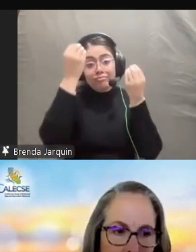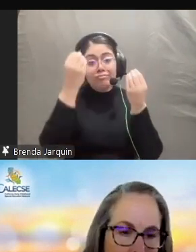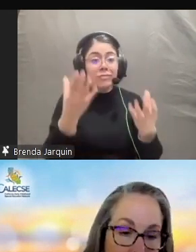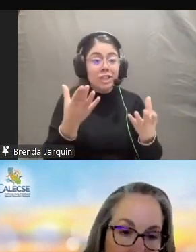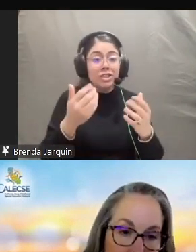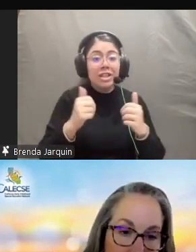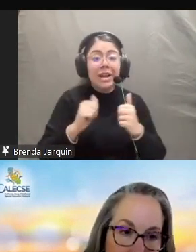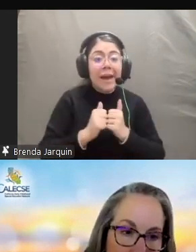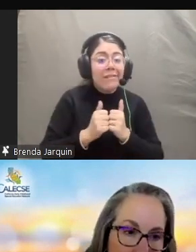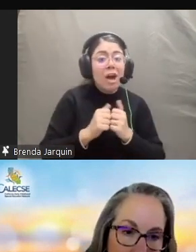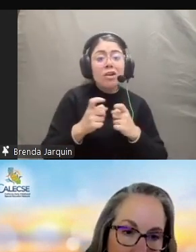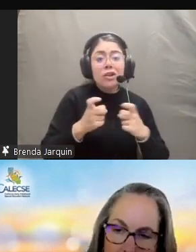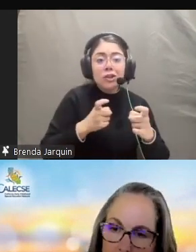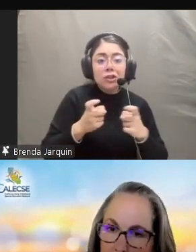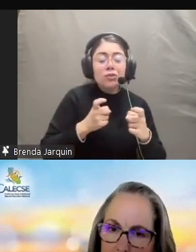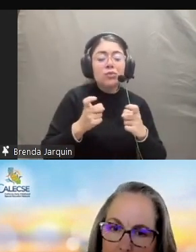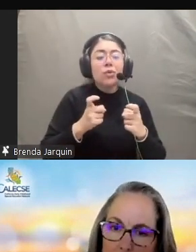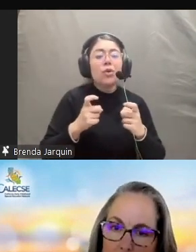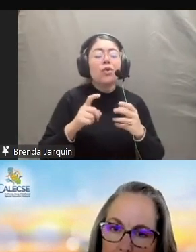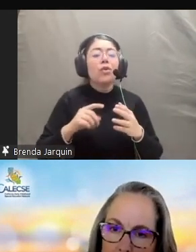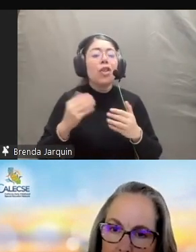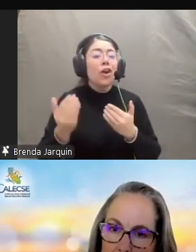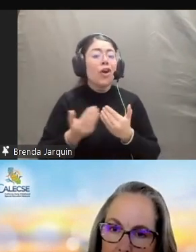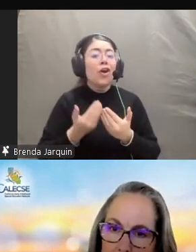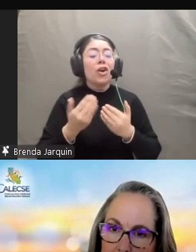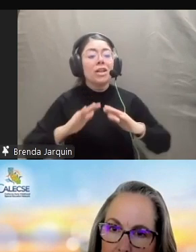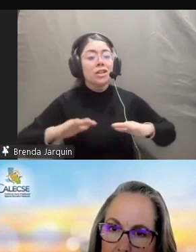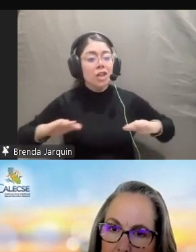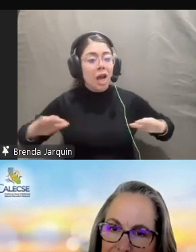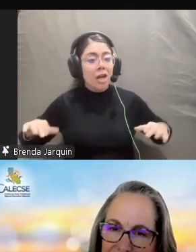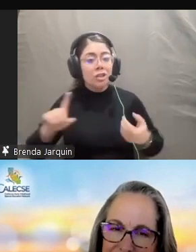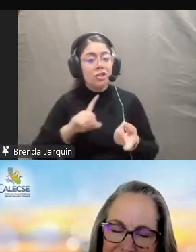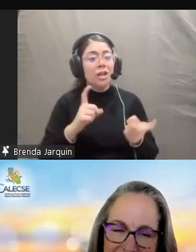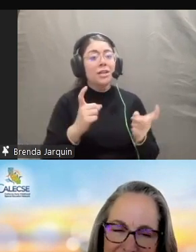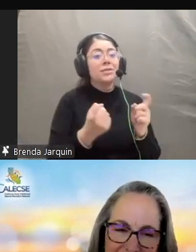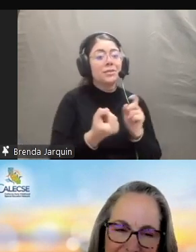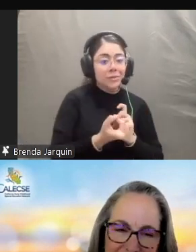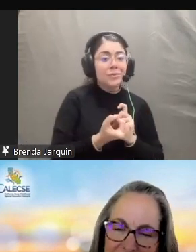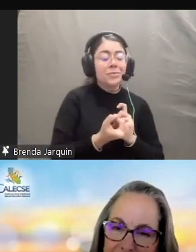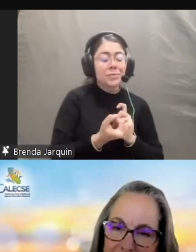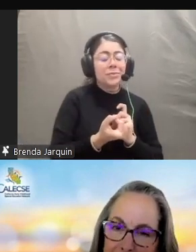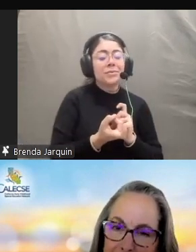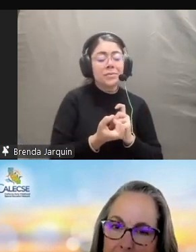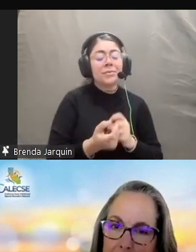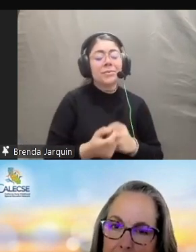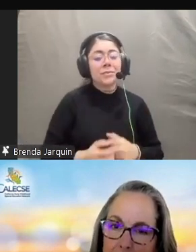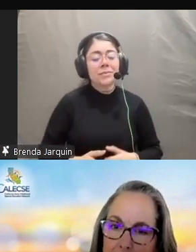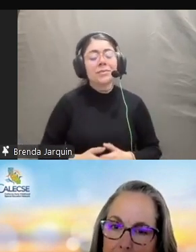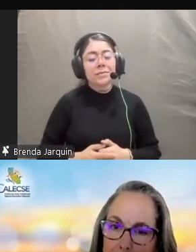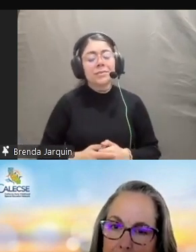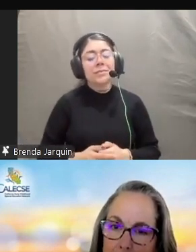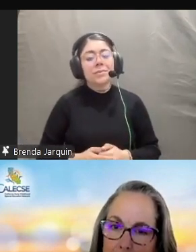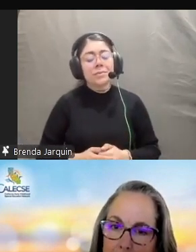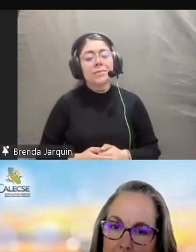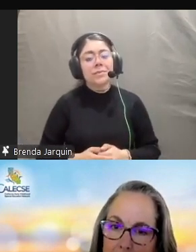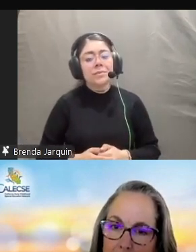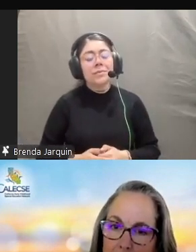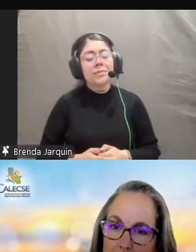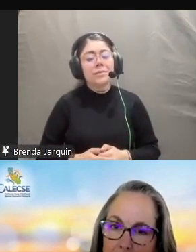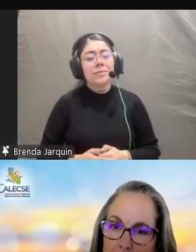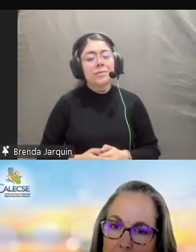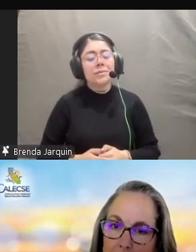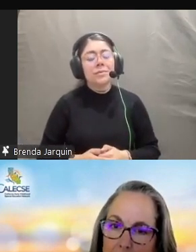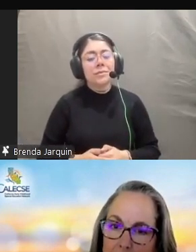that indicator 12, which will be another training we're doing shortly. And really looking at